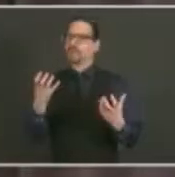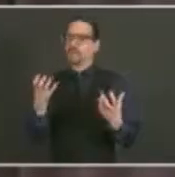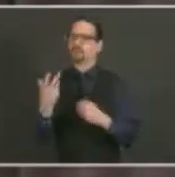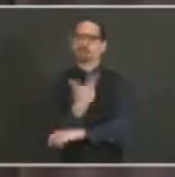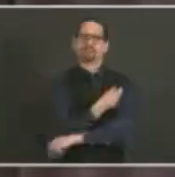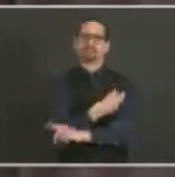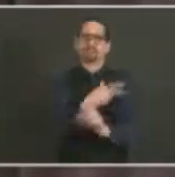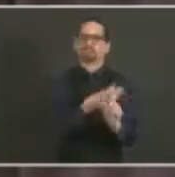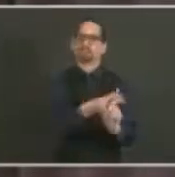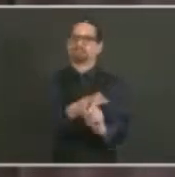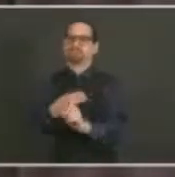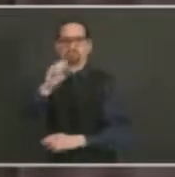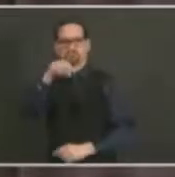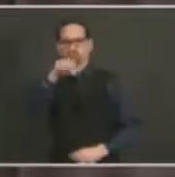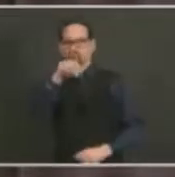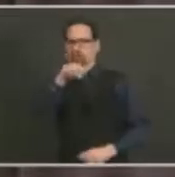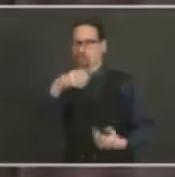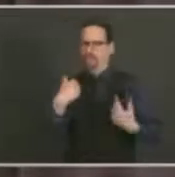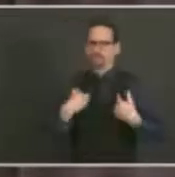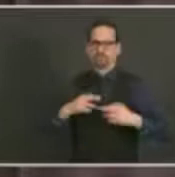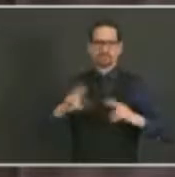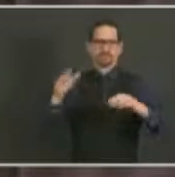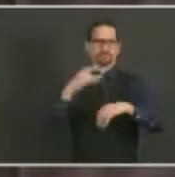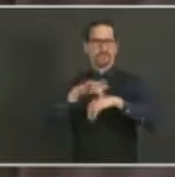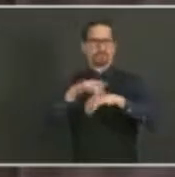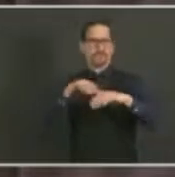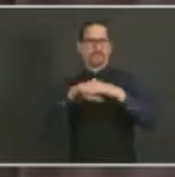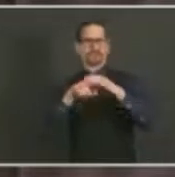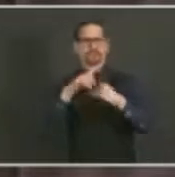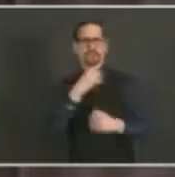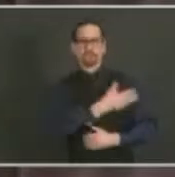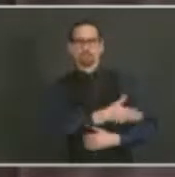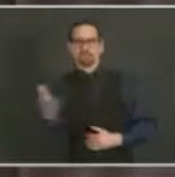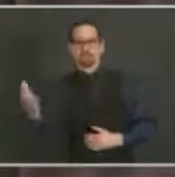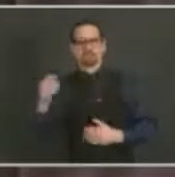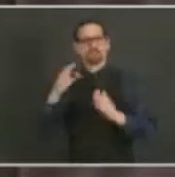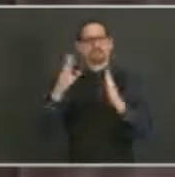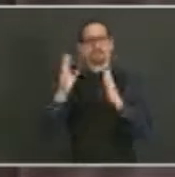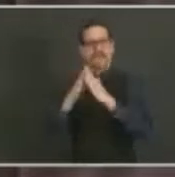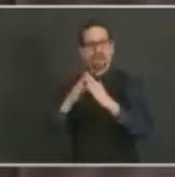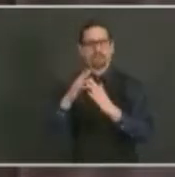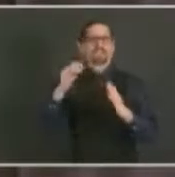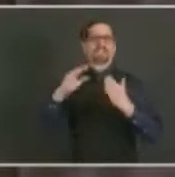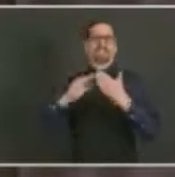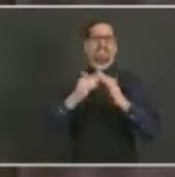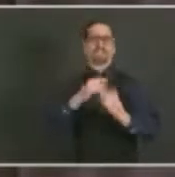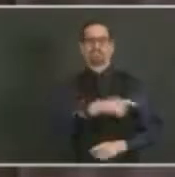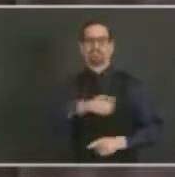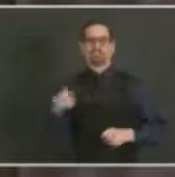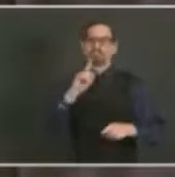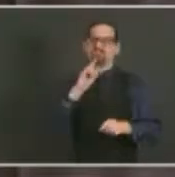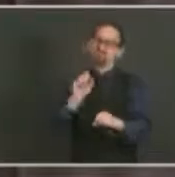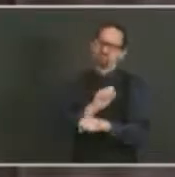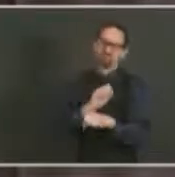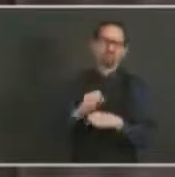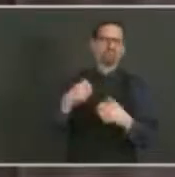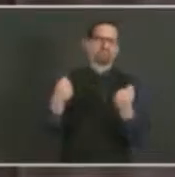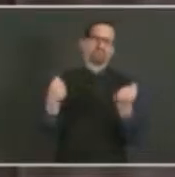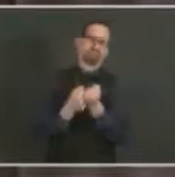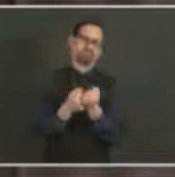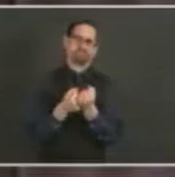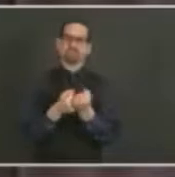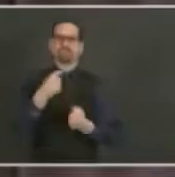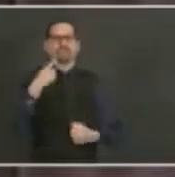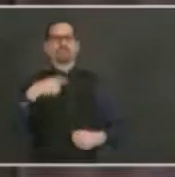have really been providing the true supportive services for our seniors that we want. So I'm